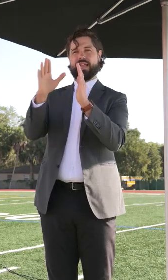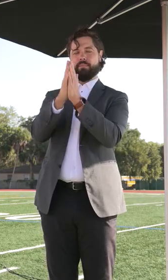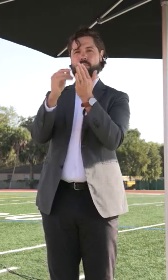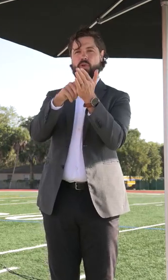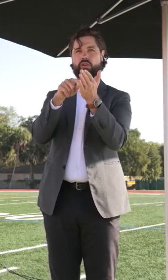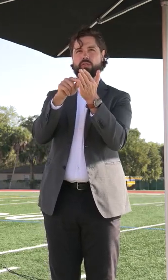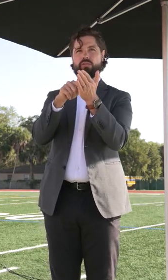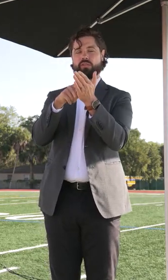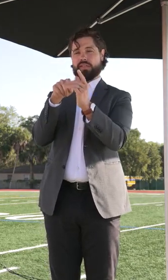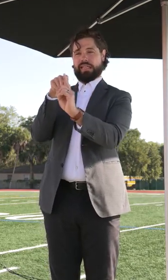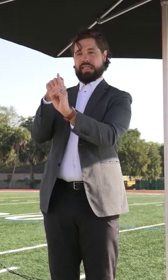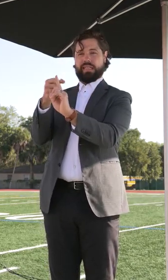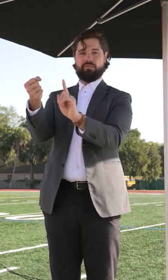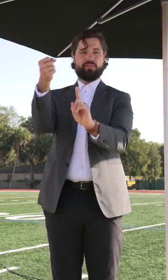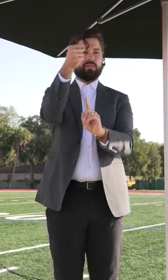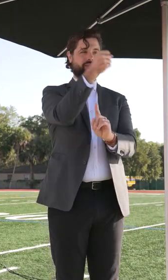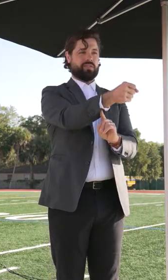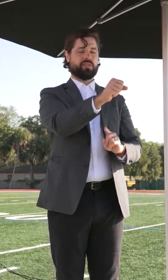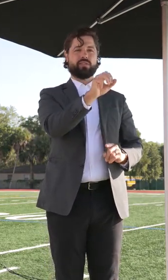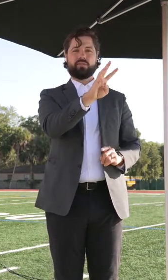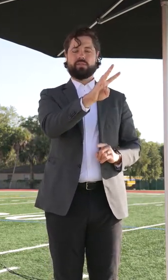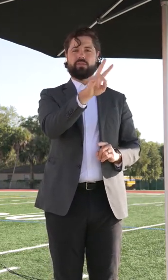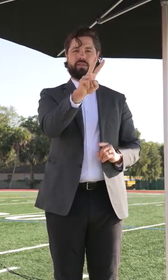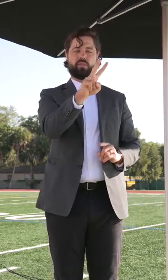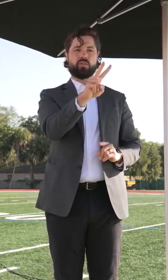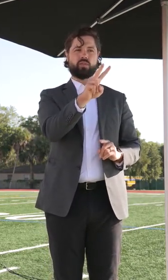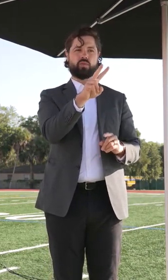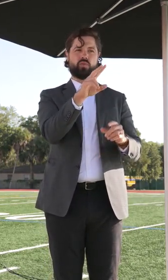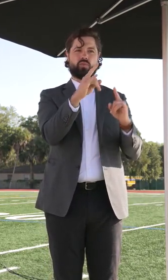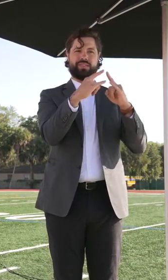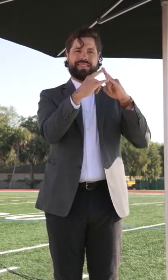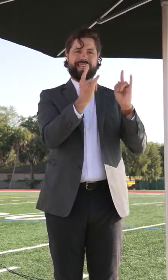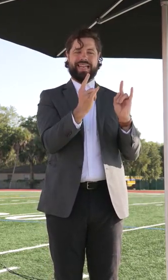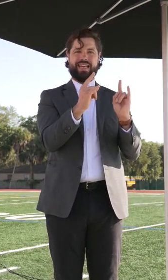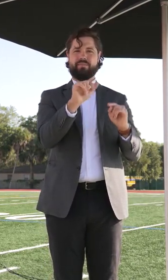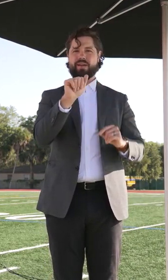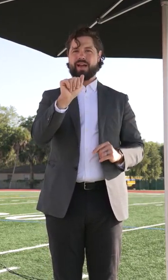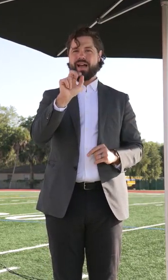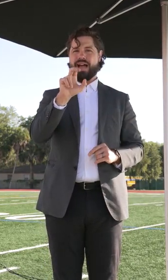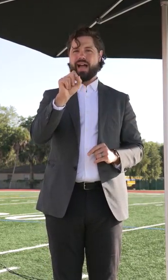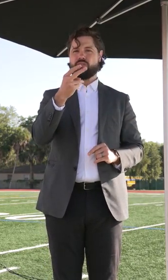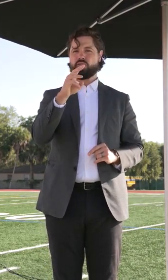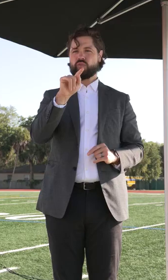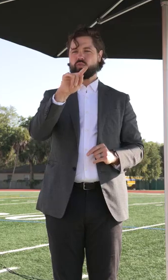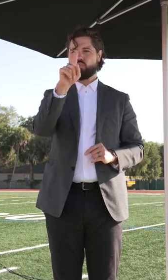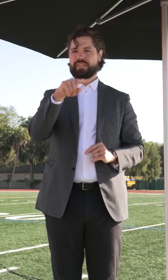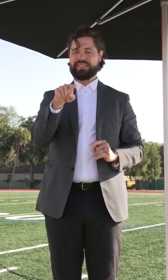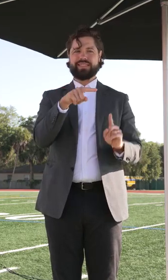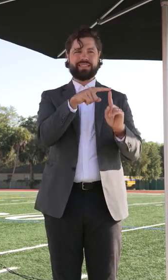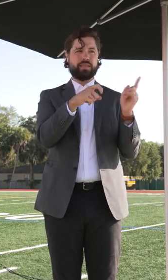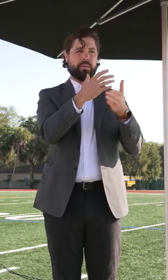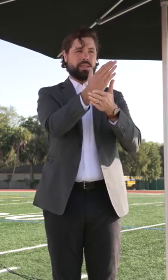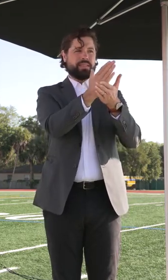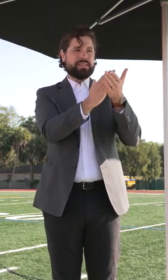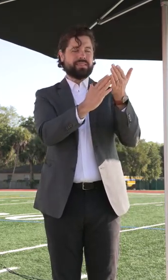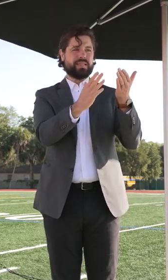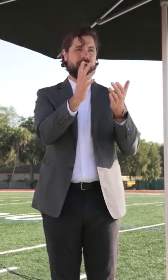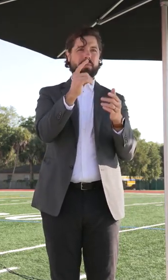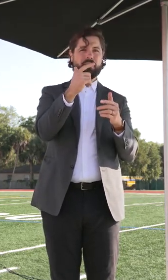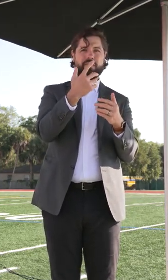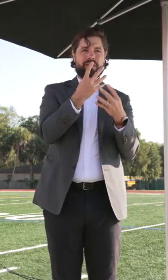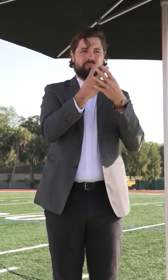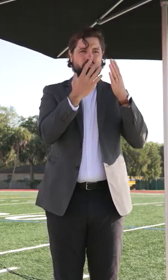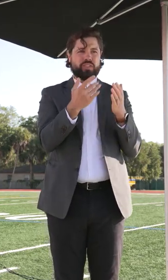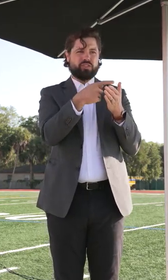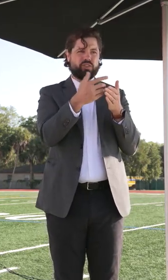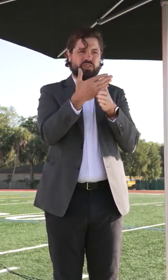Nazi concentration camp at Auschwitz, he noted how, despite the horror, there were prisoners who shared their last crust of bread.